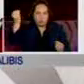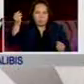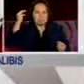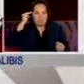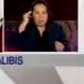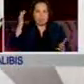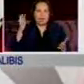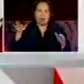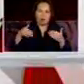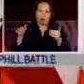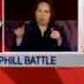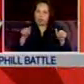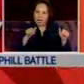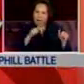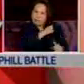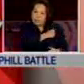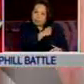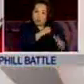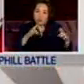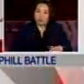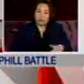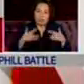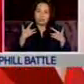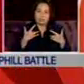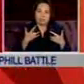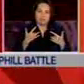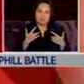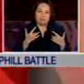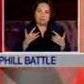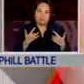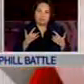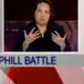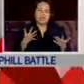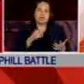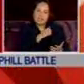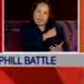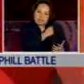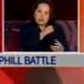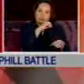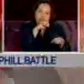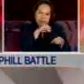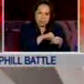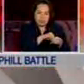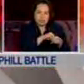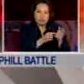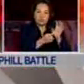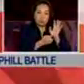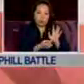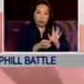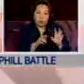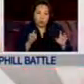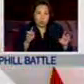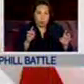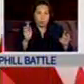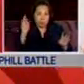their attitude in real life, and much more by their attitude in public life,